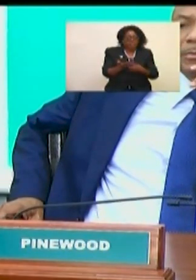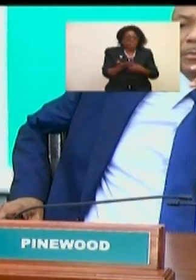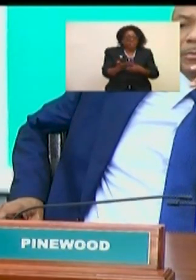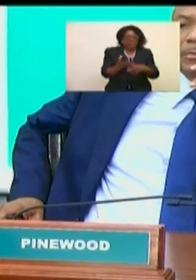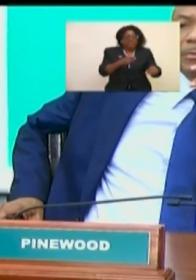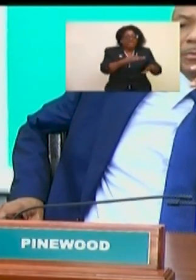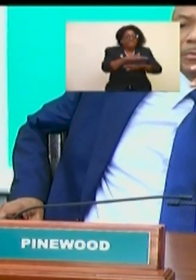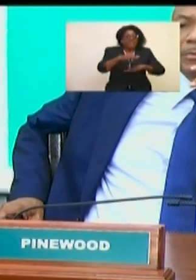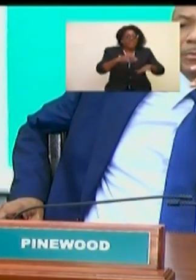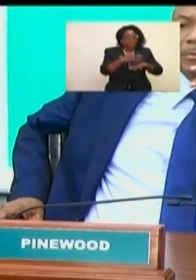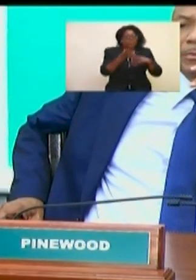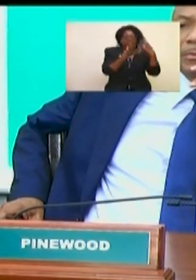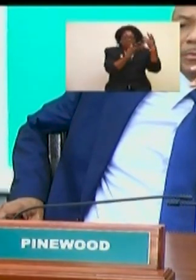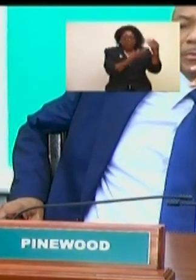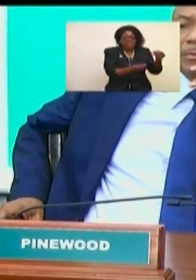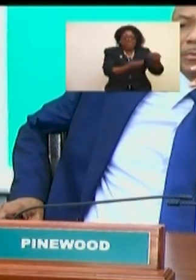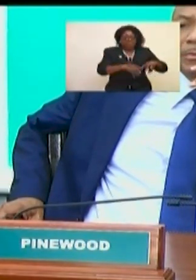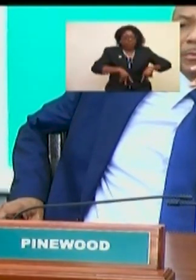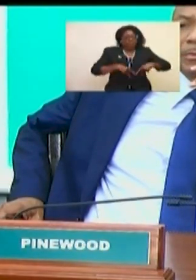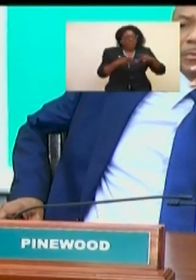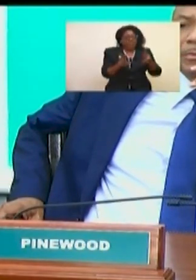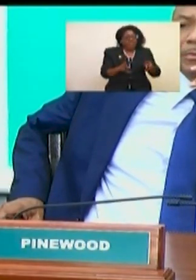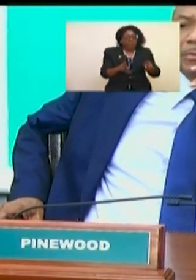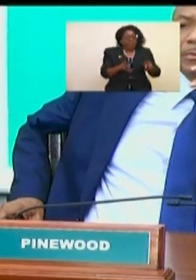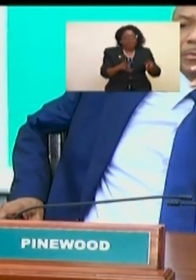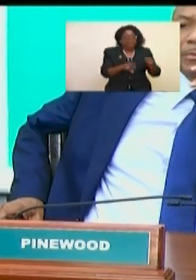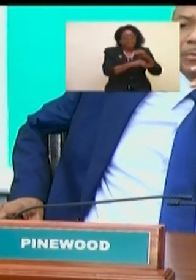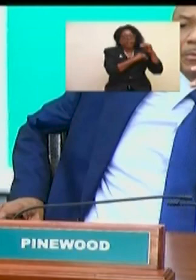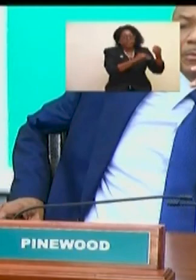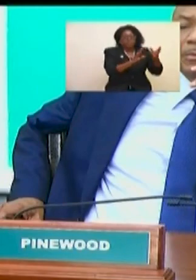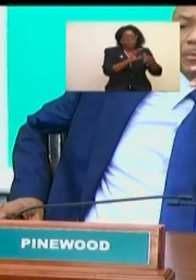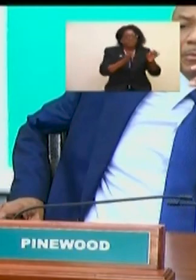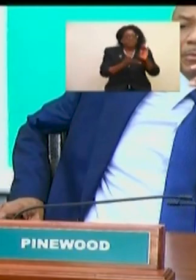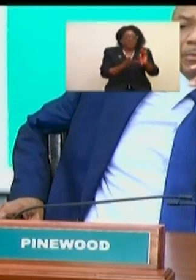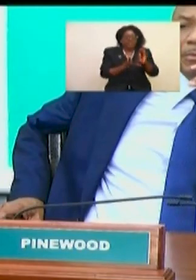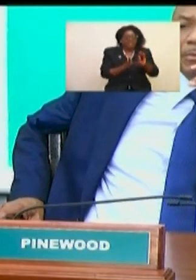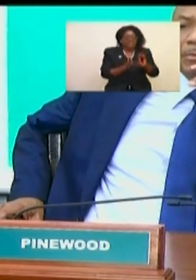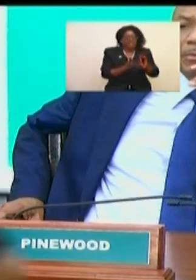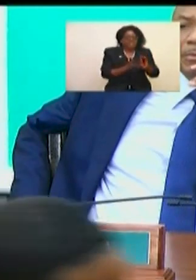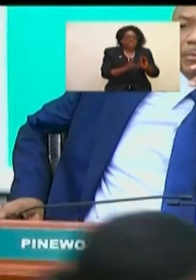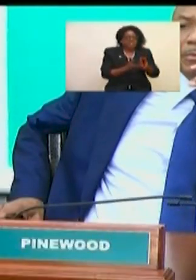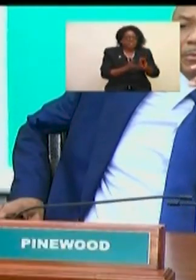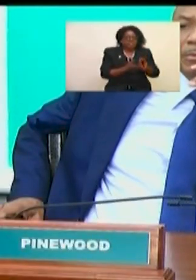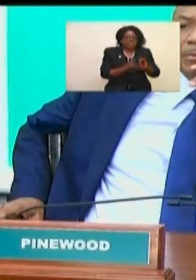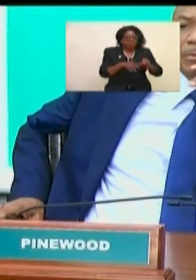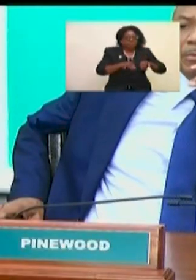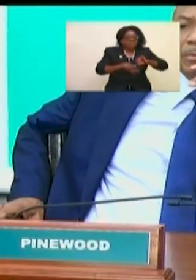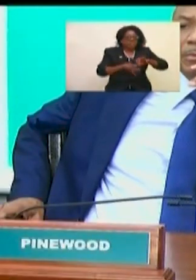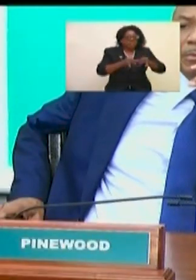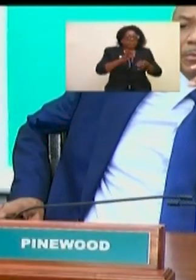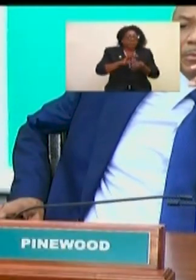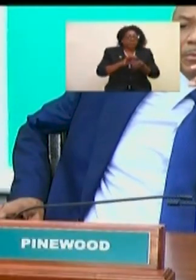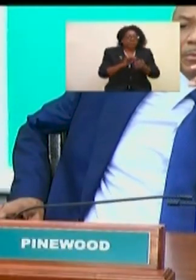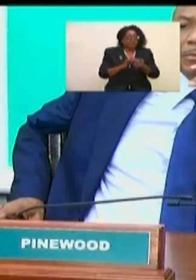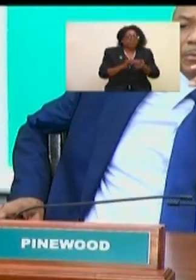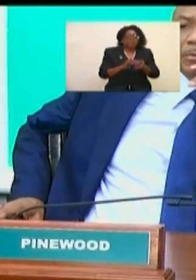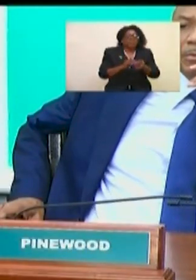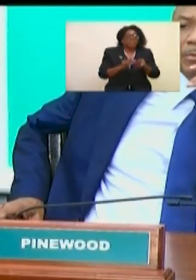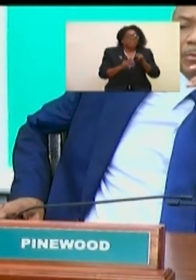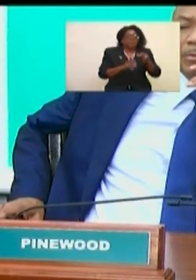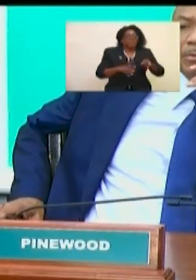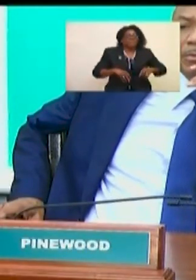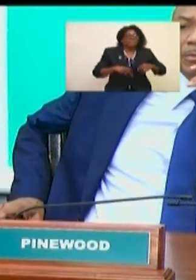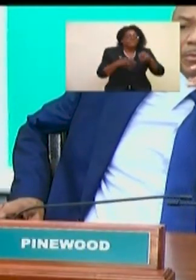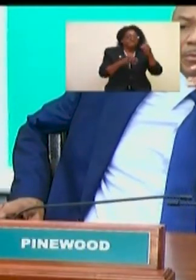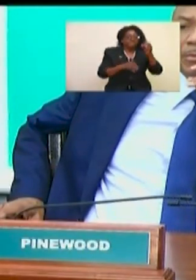based on the information provided by the Ministry of Finance, with subsequent adjustments, the unbudgeted